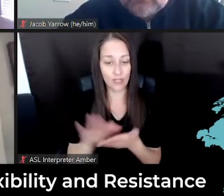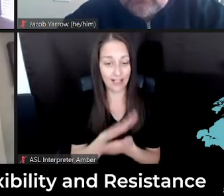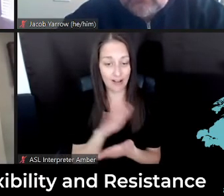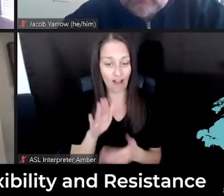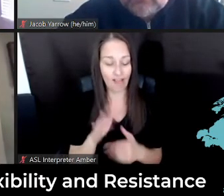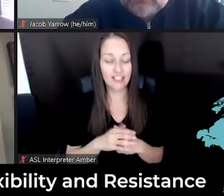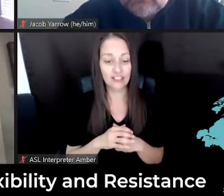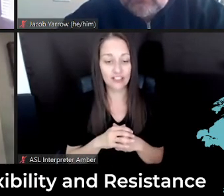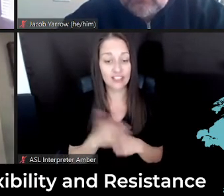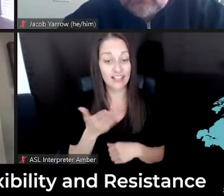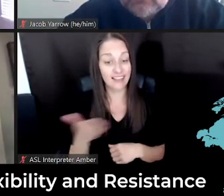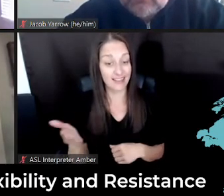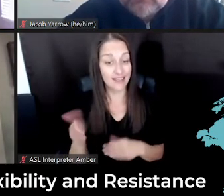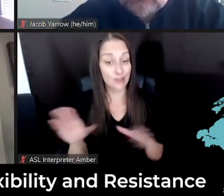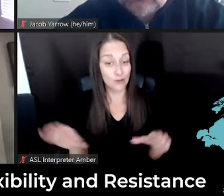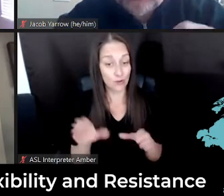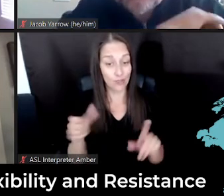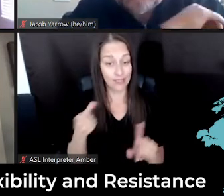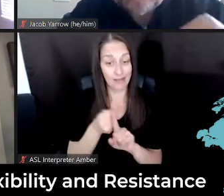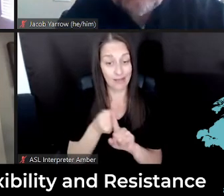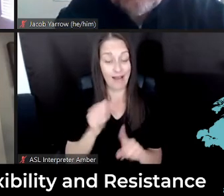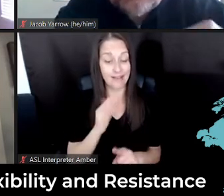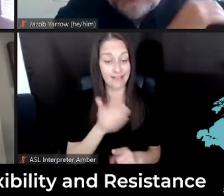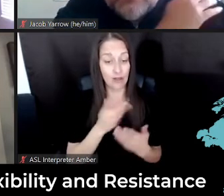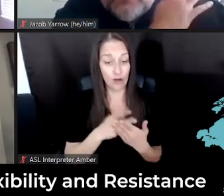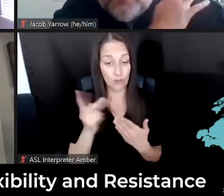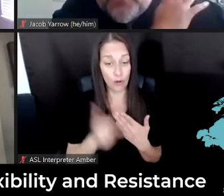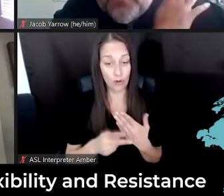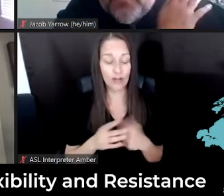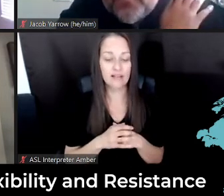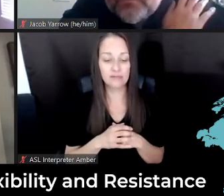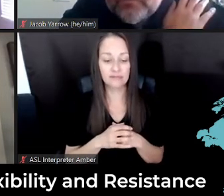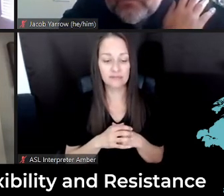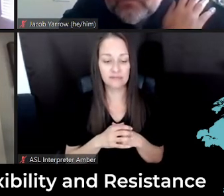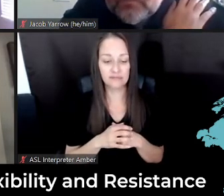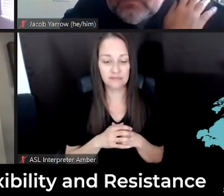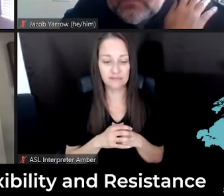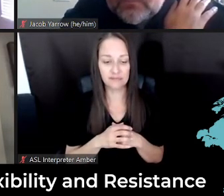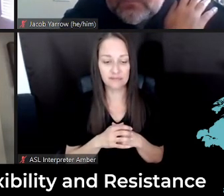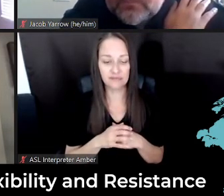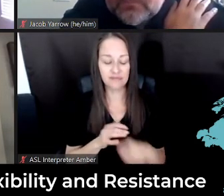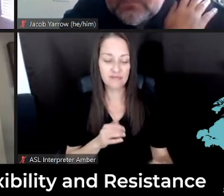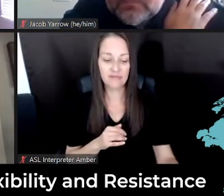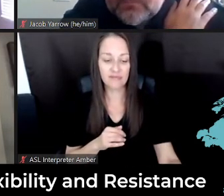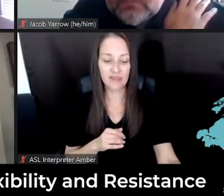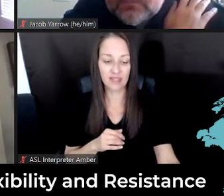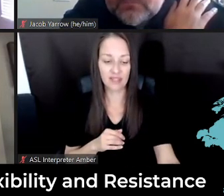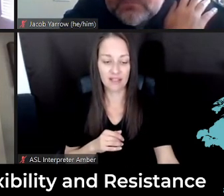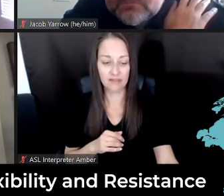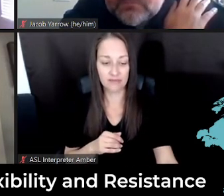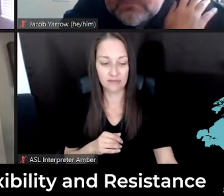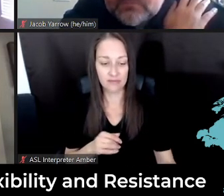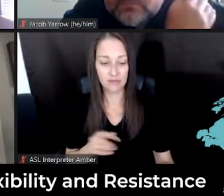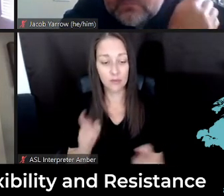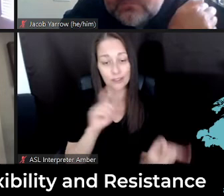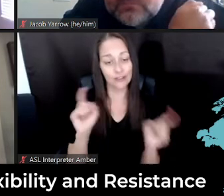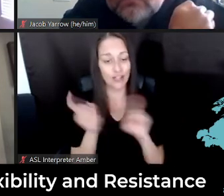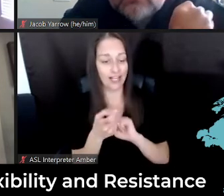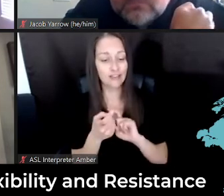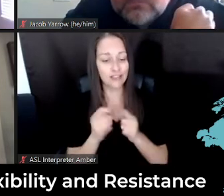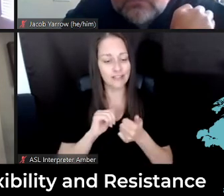our programming are, changing the way we look at how we engage with children,